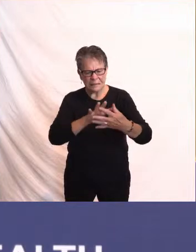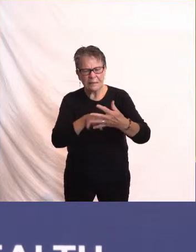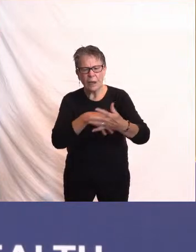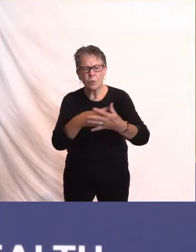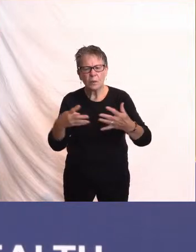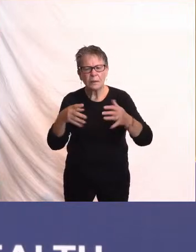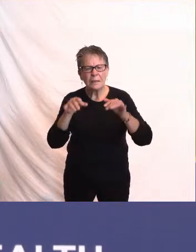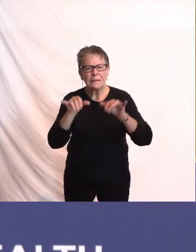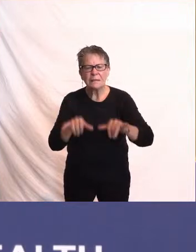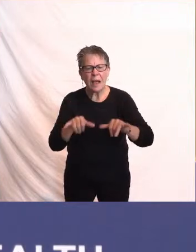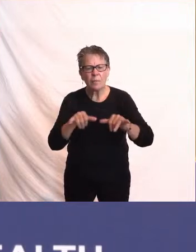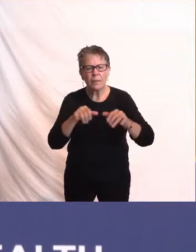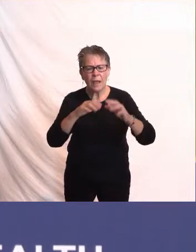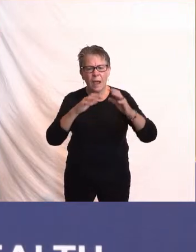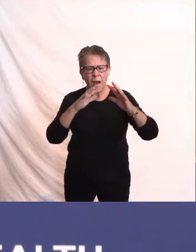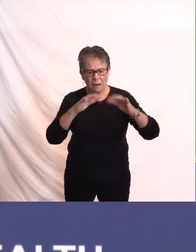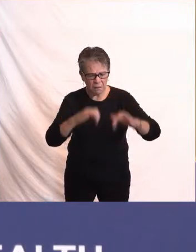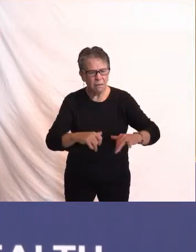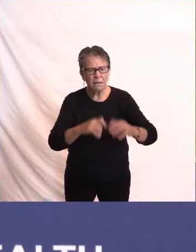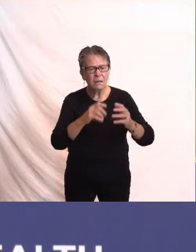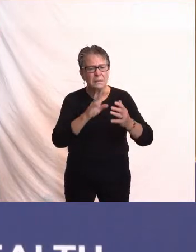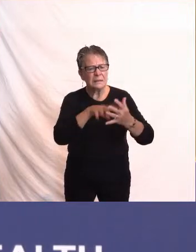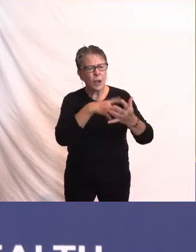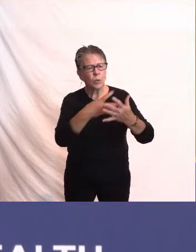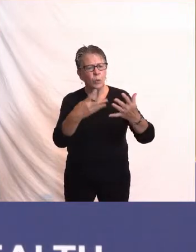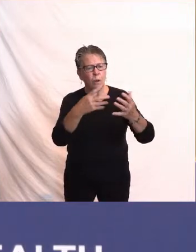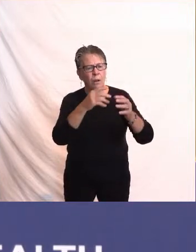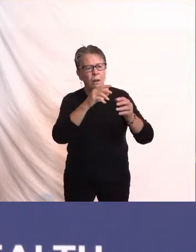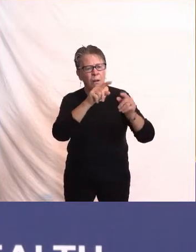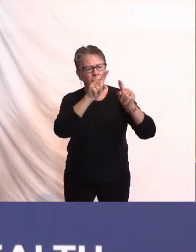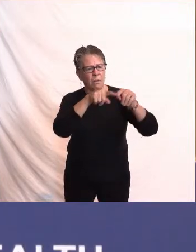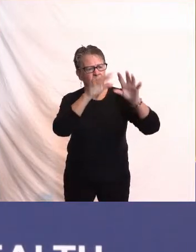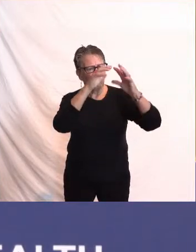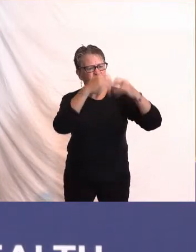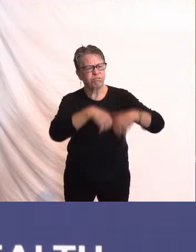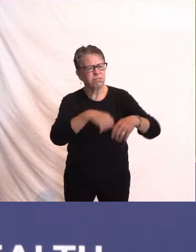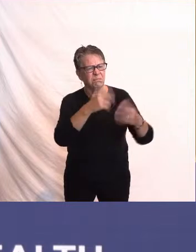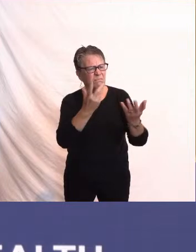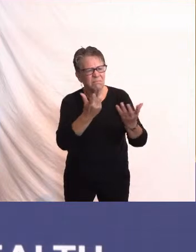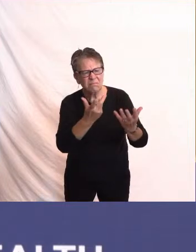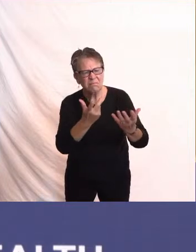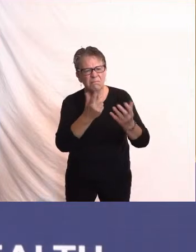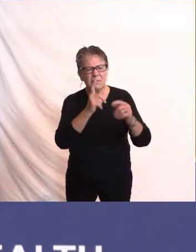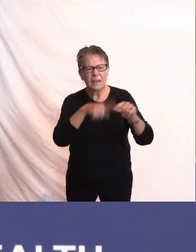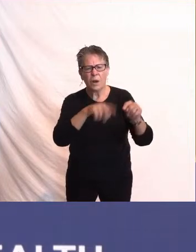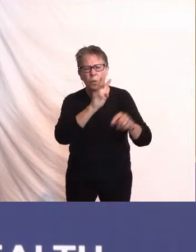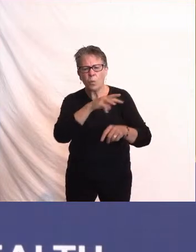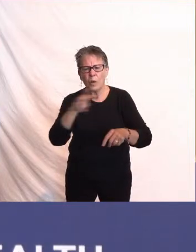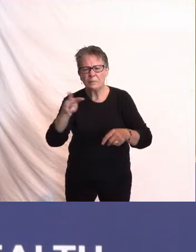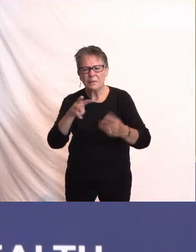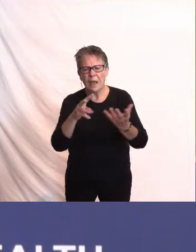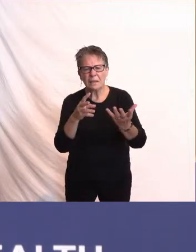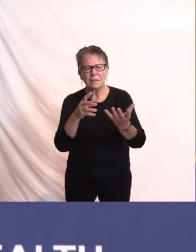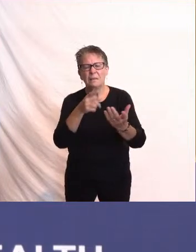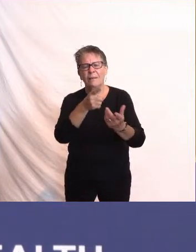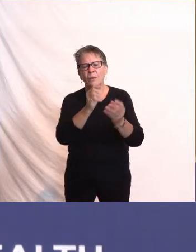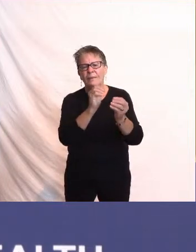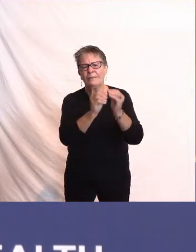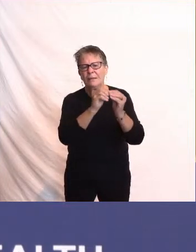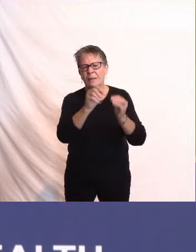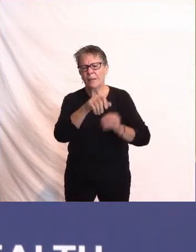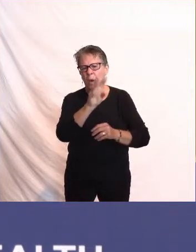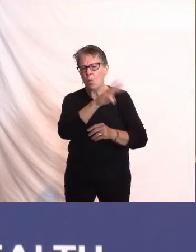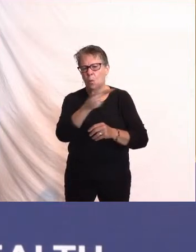is and an expectation for when it will be up and running. And then just one question from my colleague